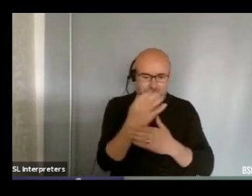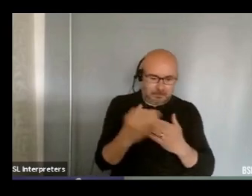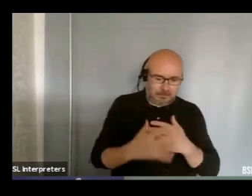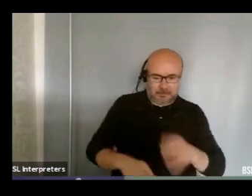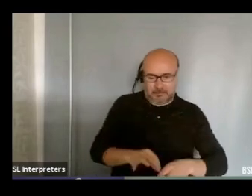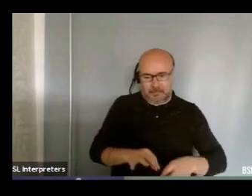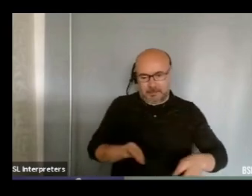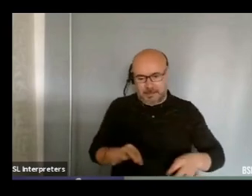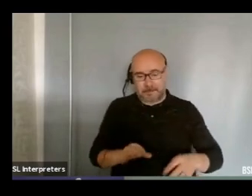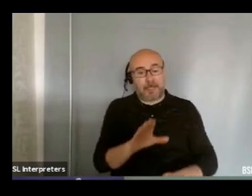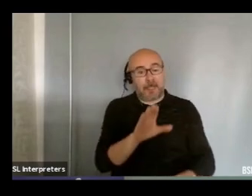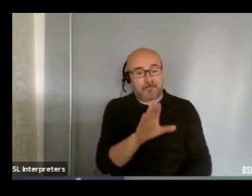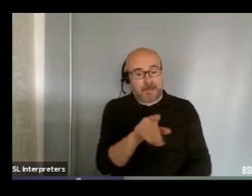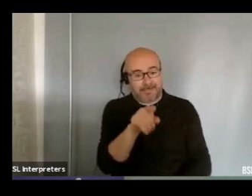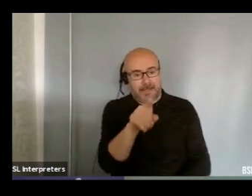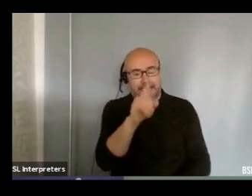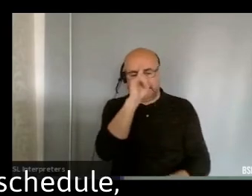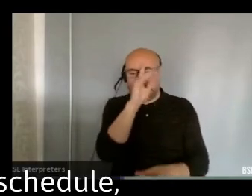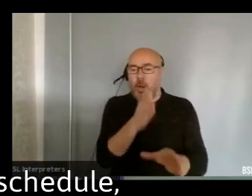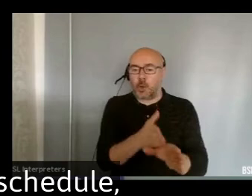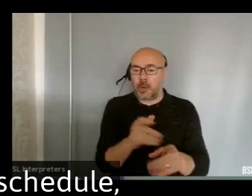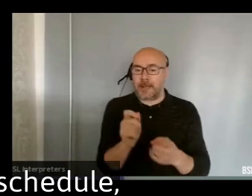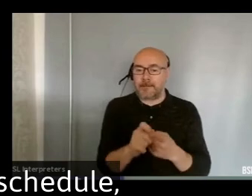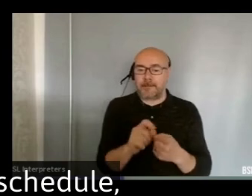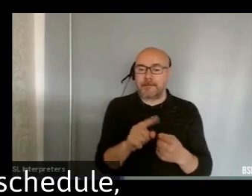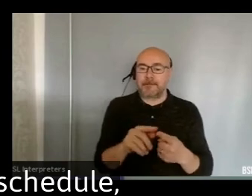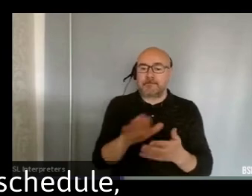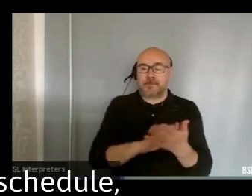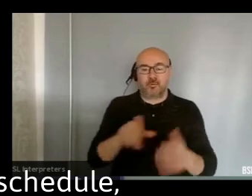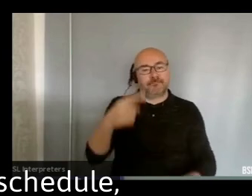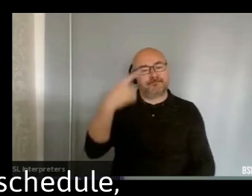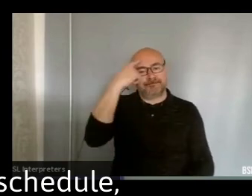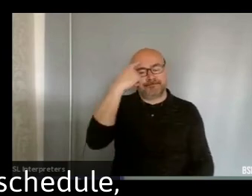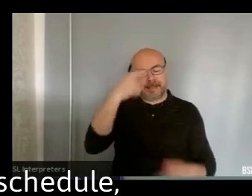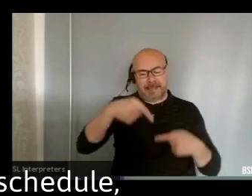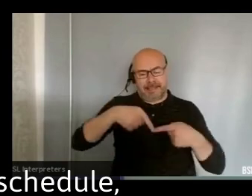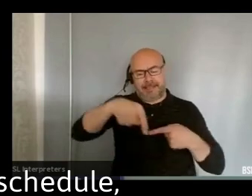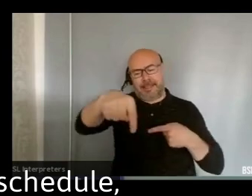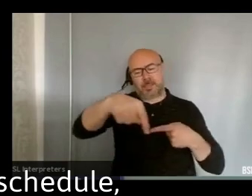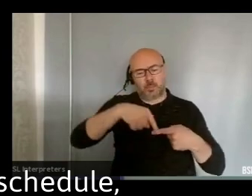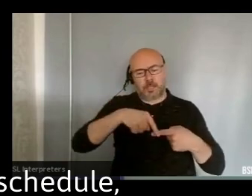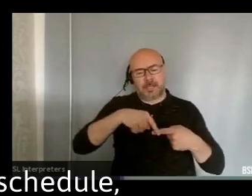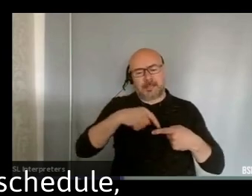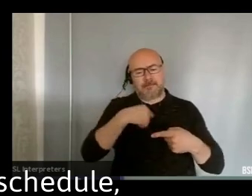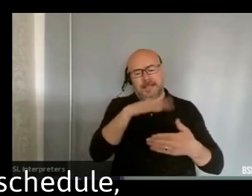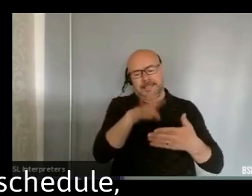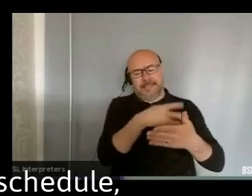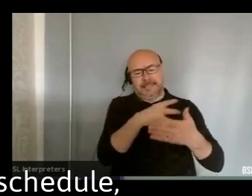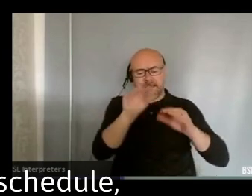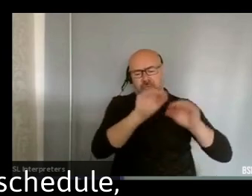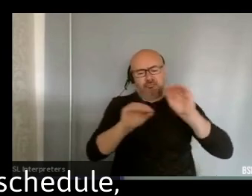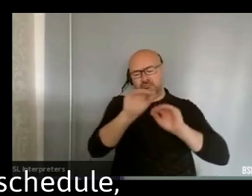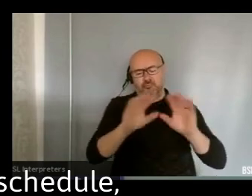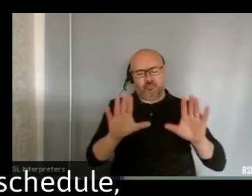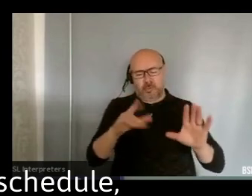you think about your week, when you're planning your week, to not only work on figuring out your schedule, but work